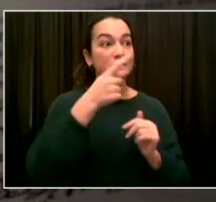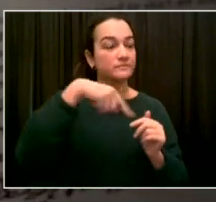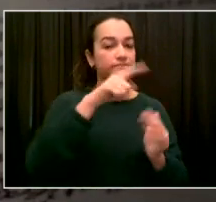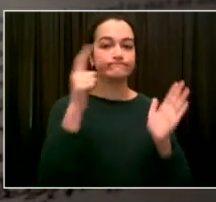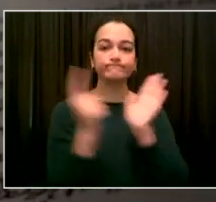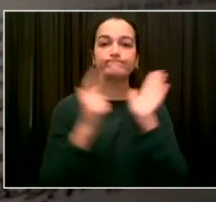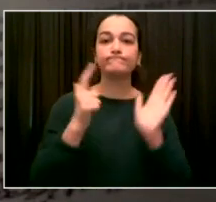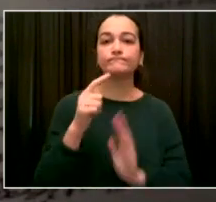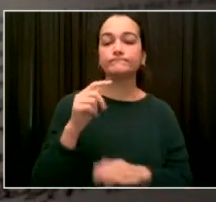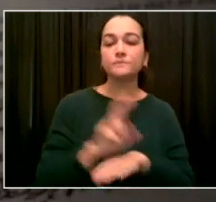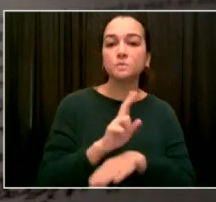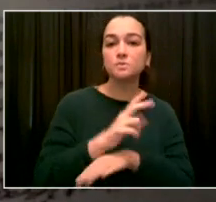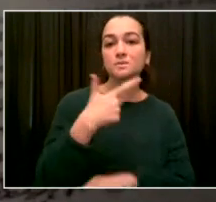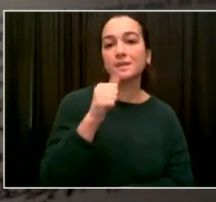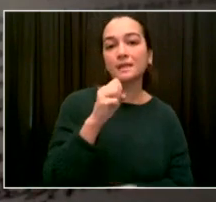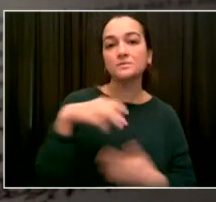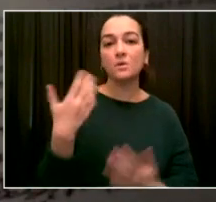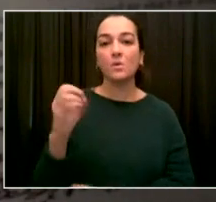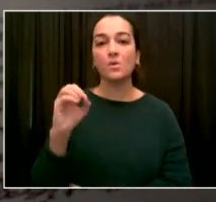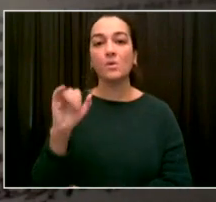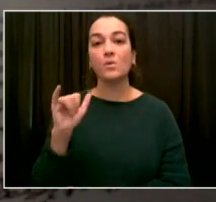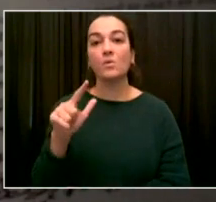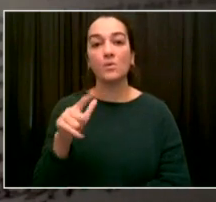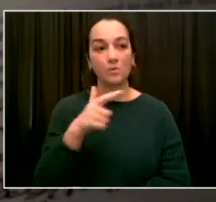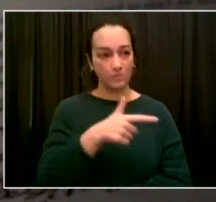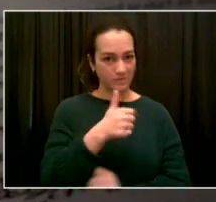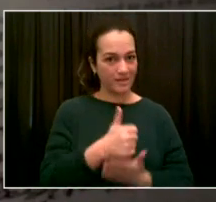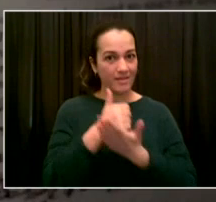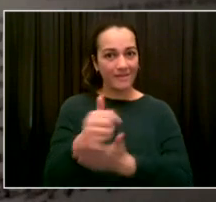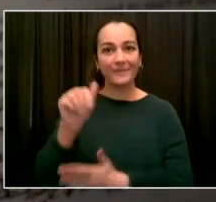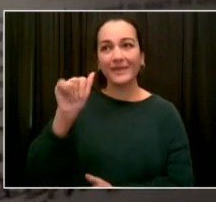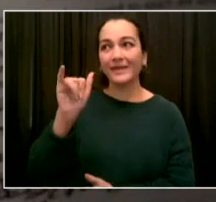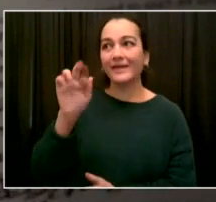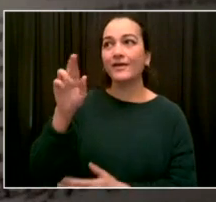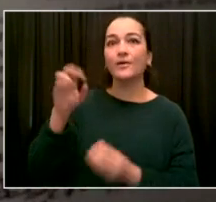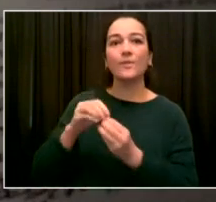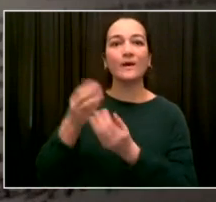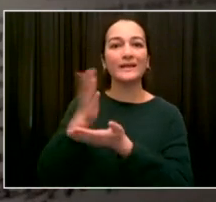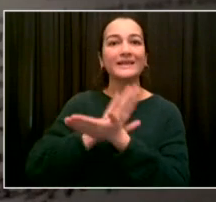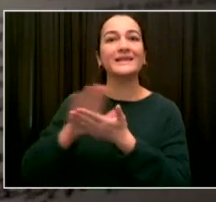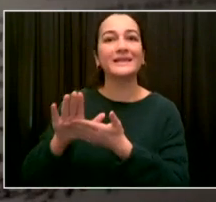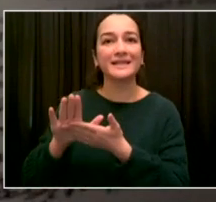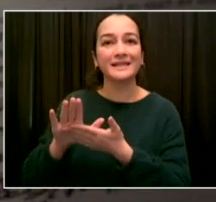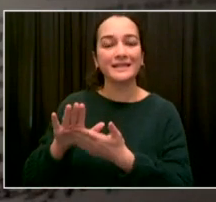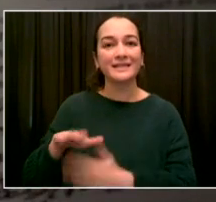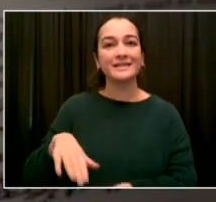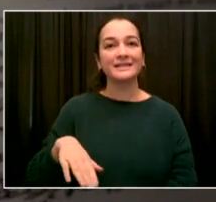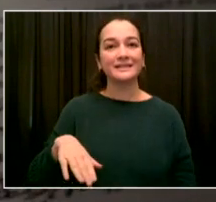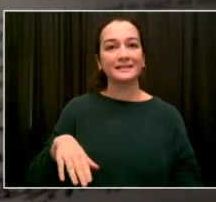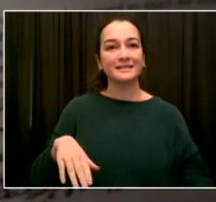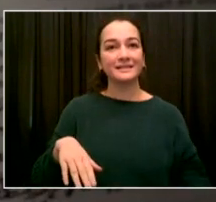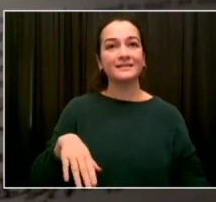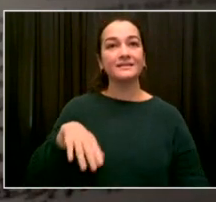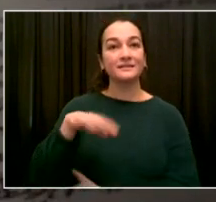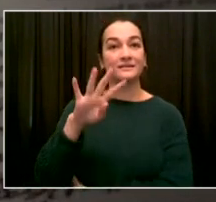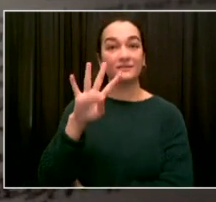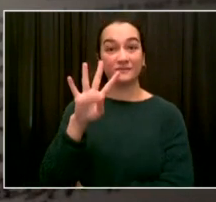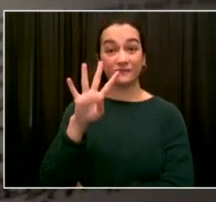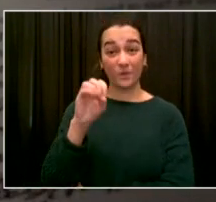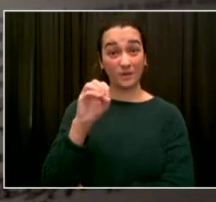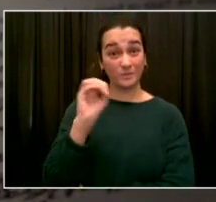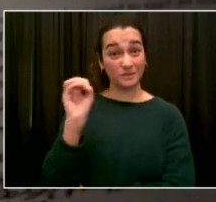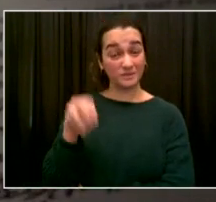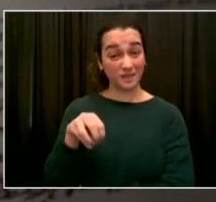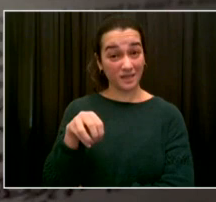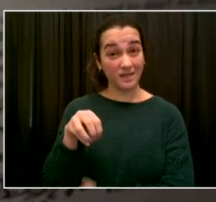way to tackle the climate crisis without, and of course, New York City is the place when we think of buildings in the world. The